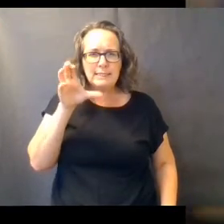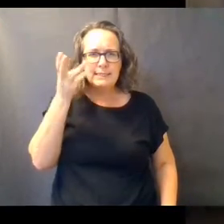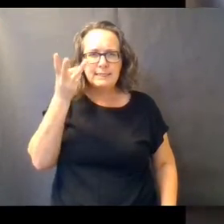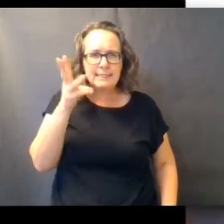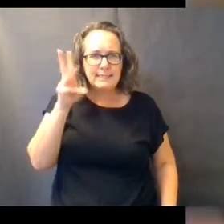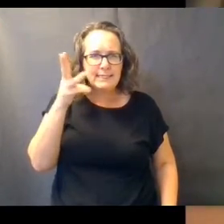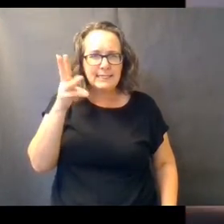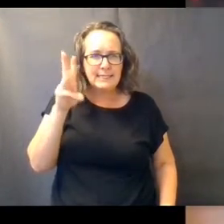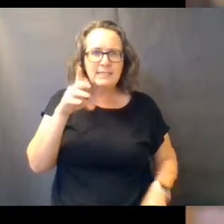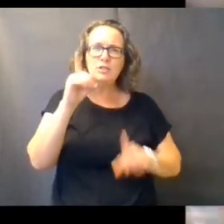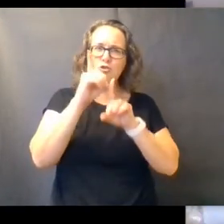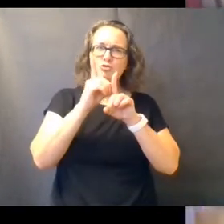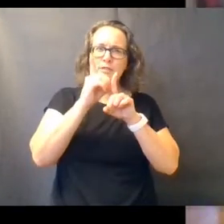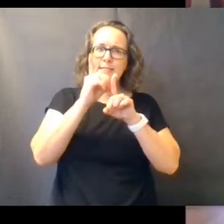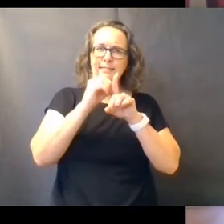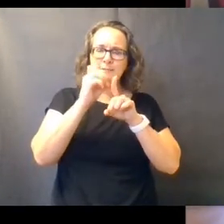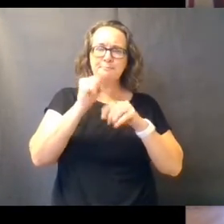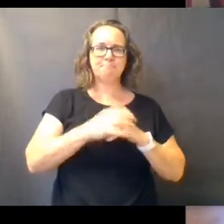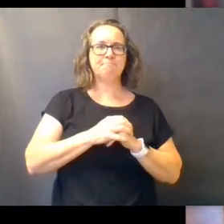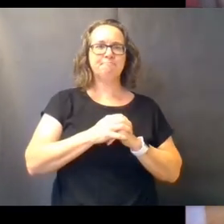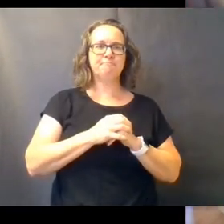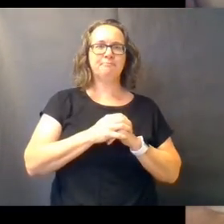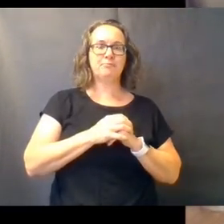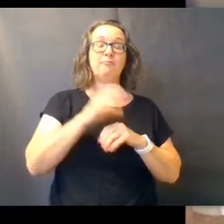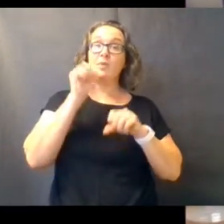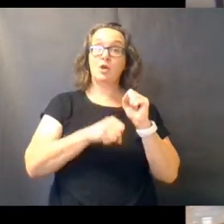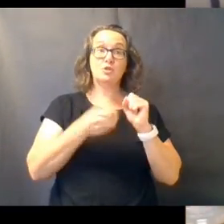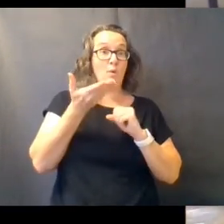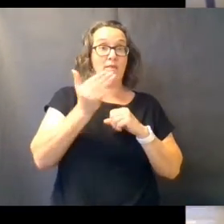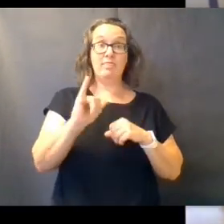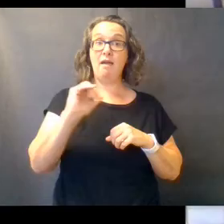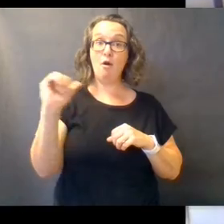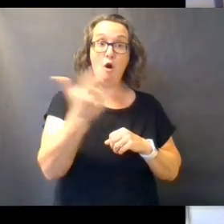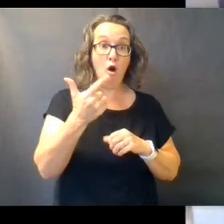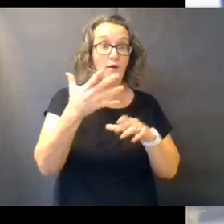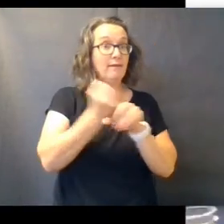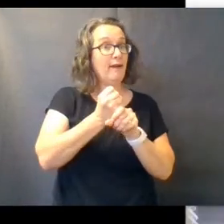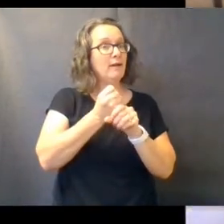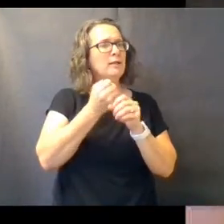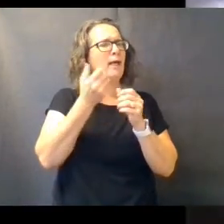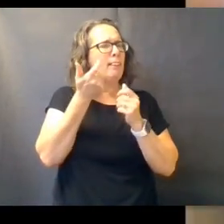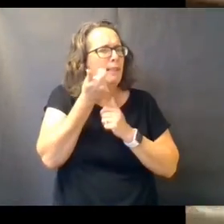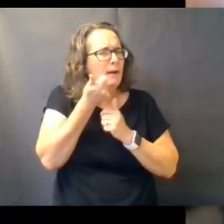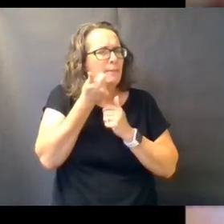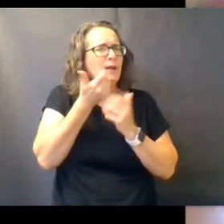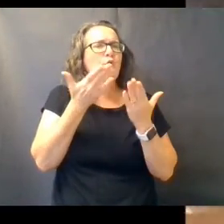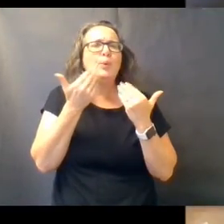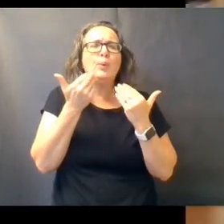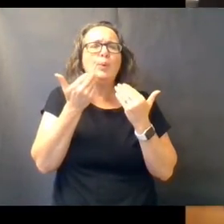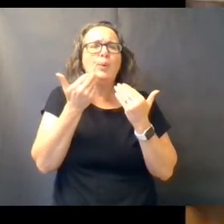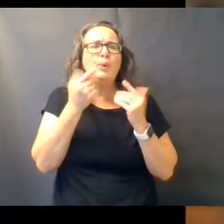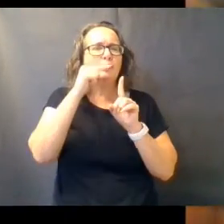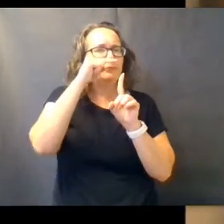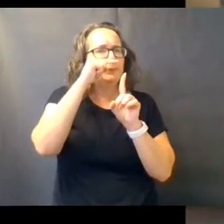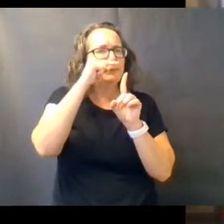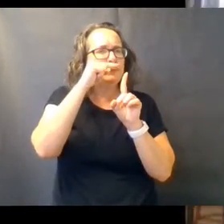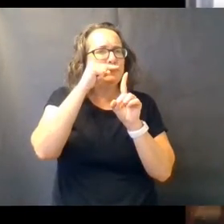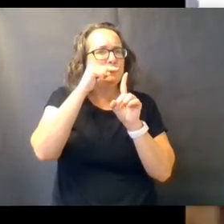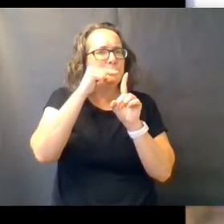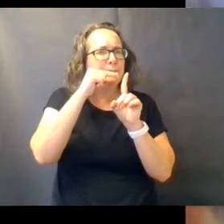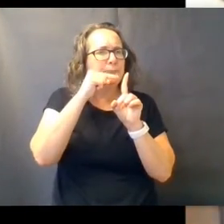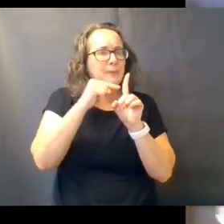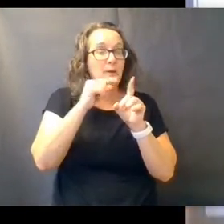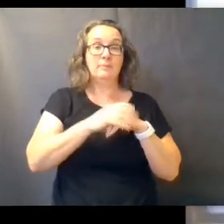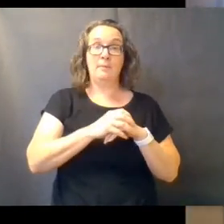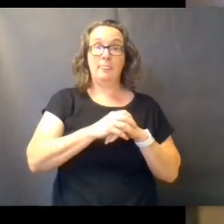116 degrees. So they're all getting a little bit cooler. The plastic